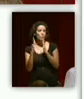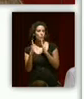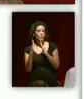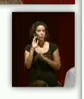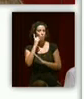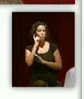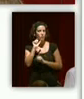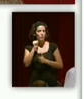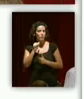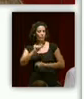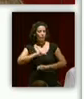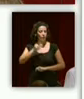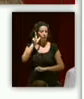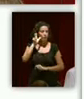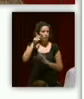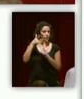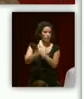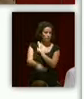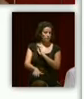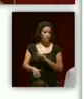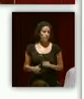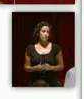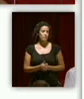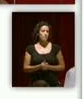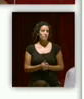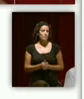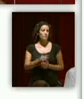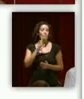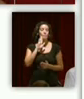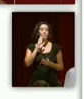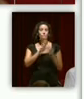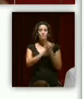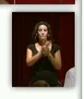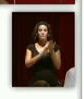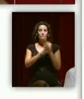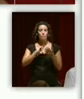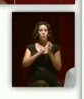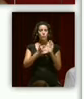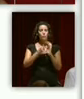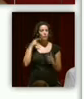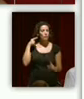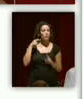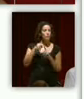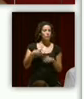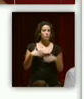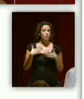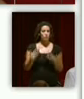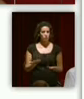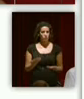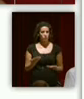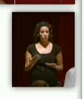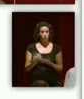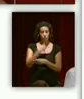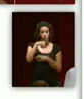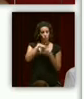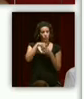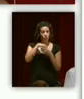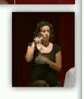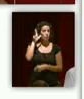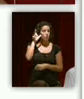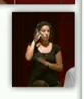movie until the point when the mobile phone starts describing the audio content. The goal for this